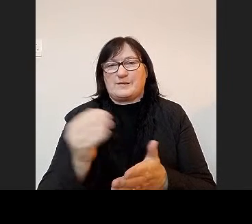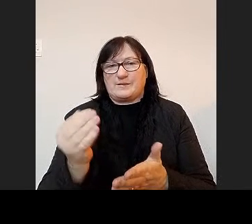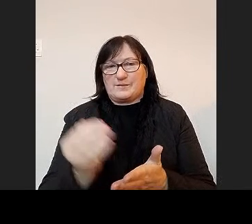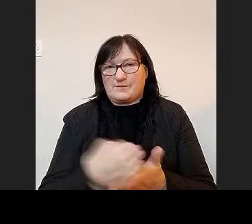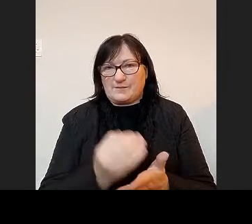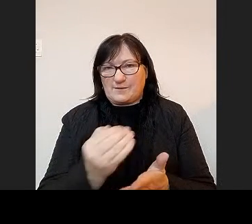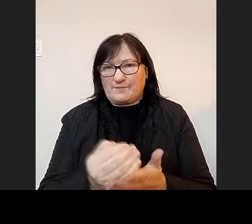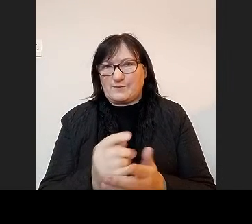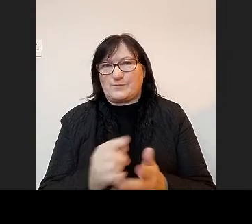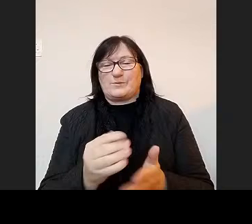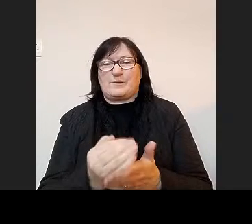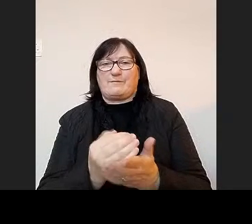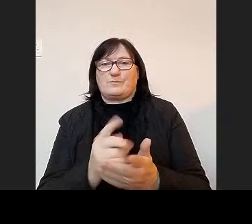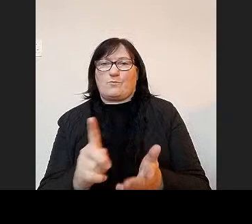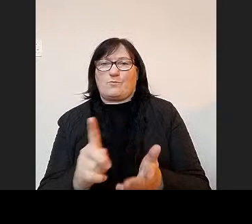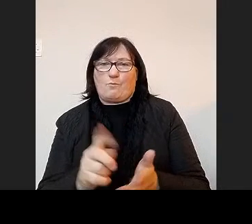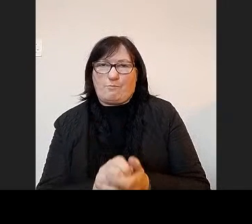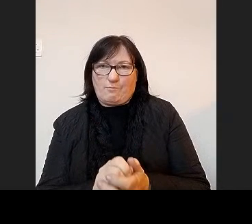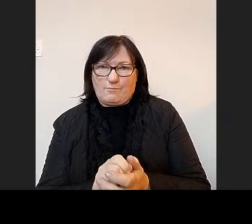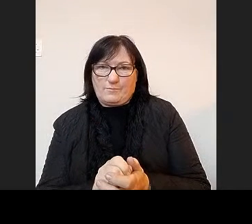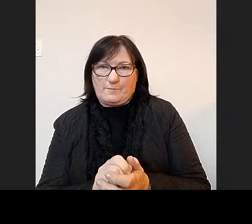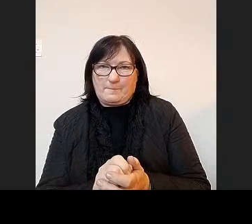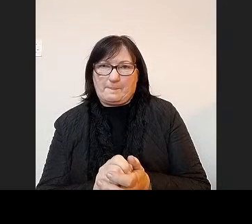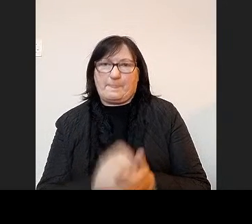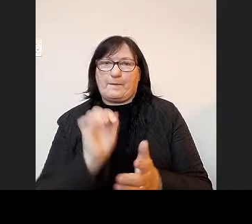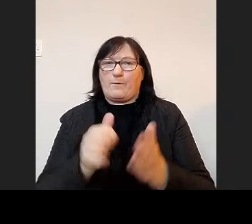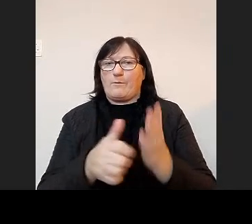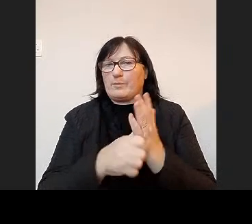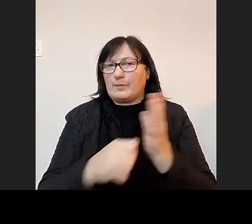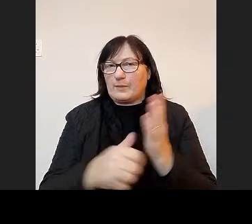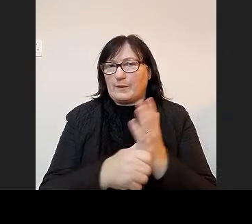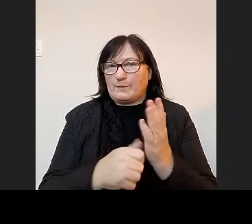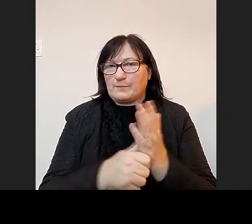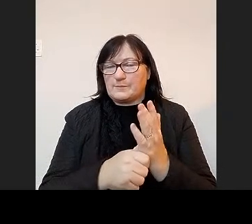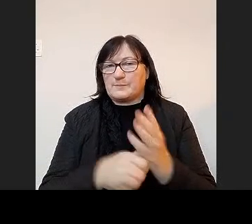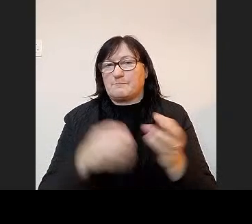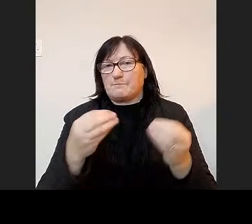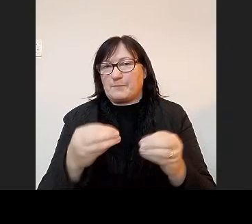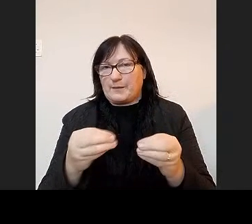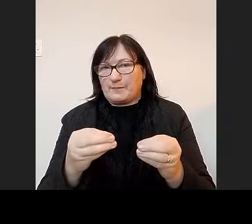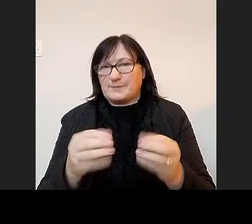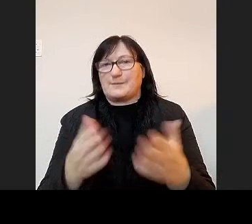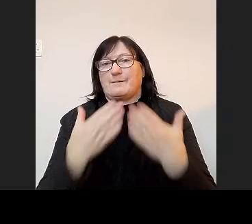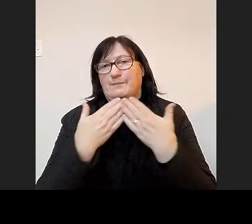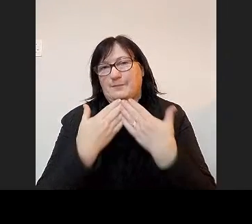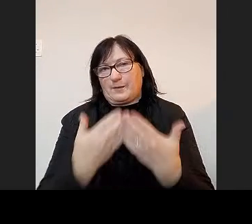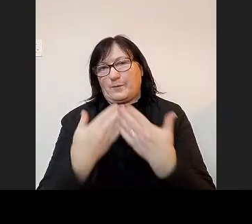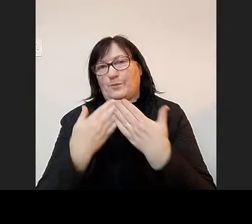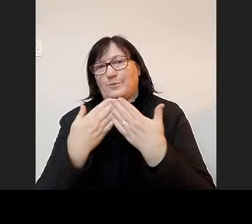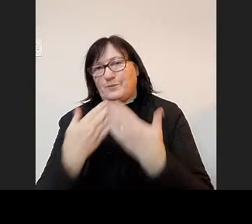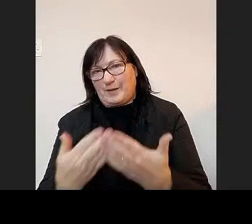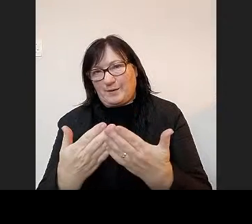all. Your tax matters. Thank you and good night.